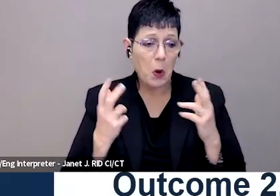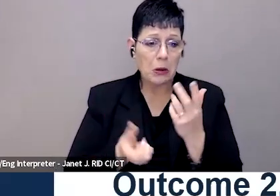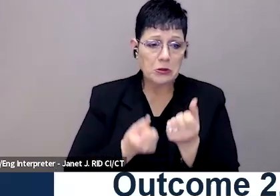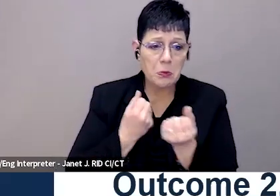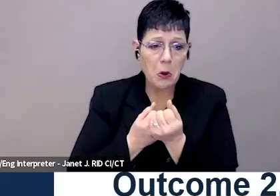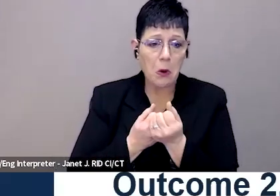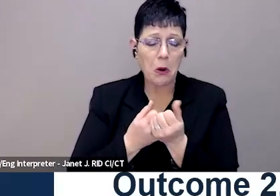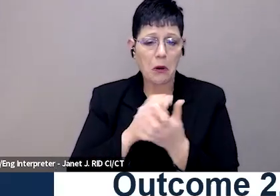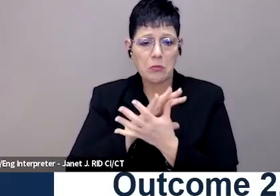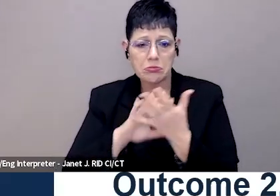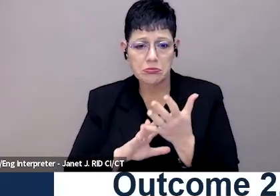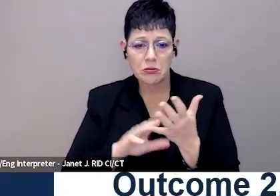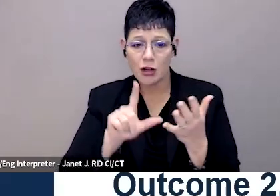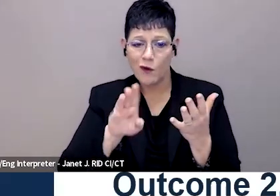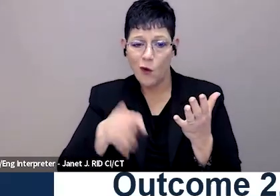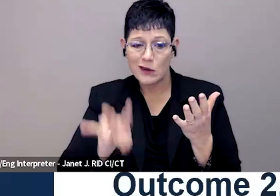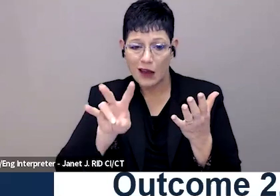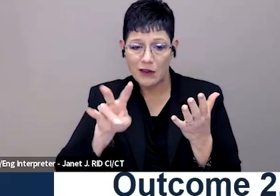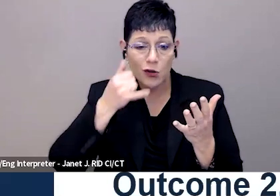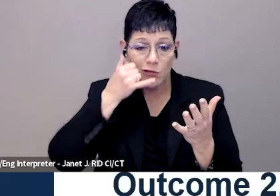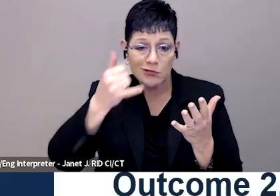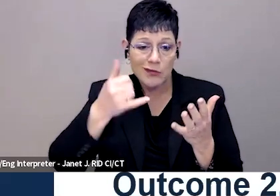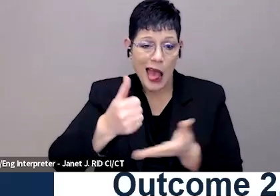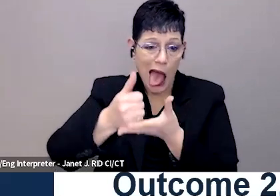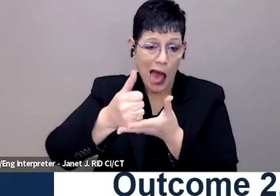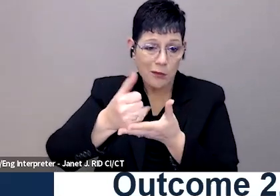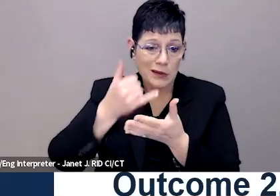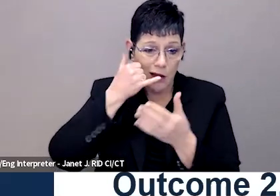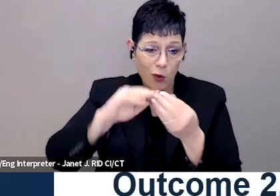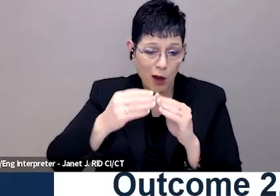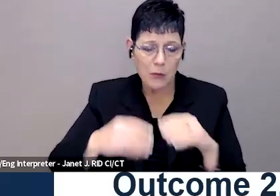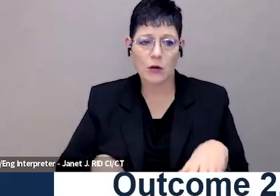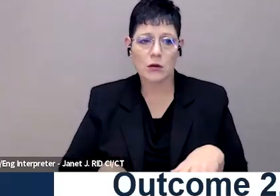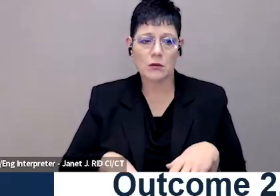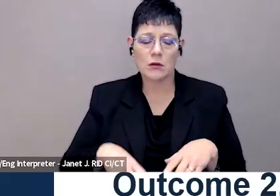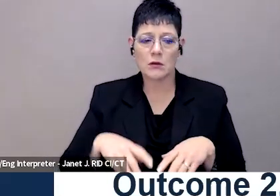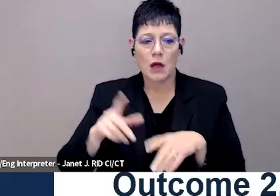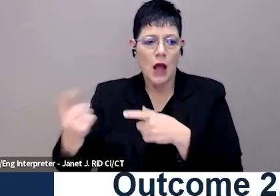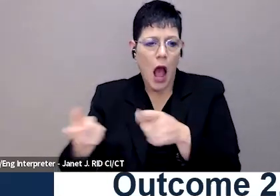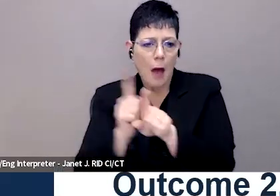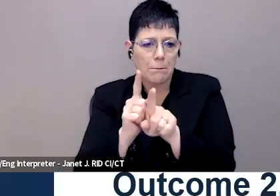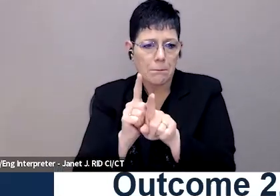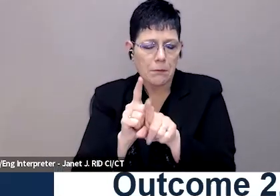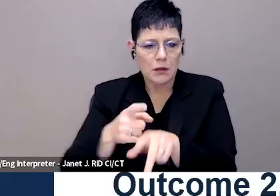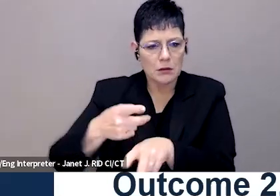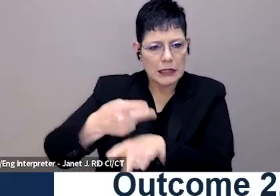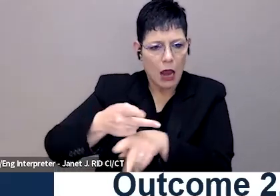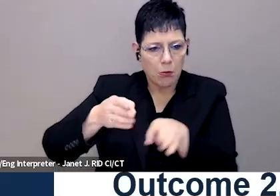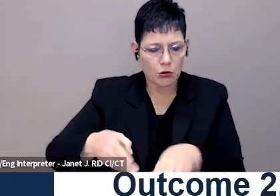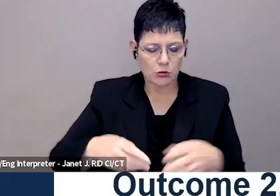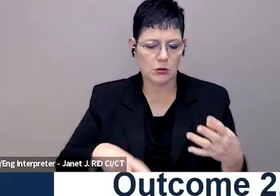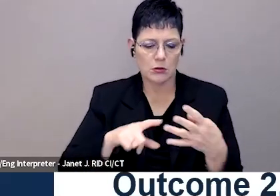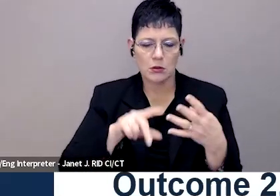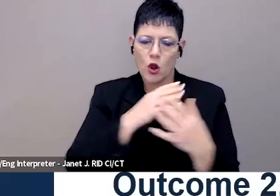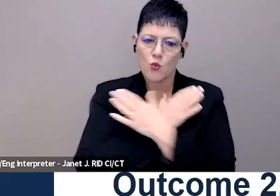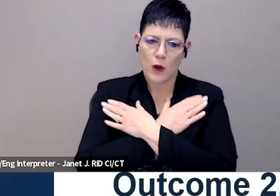services, a 24/7 helpline, a care navigator, and importantly, respite care